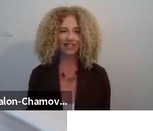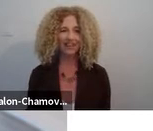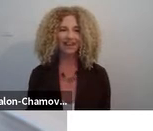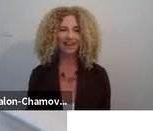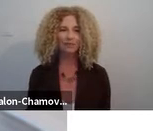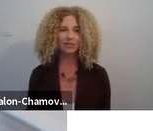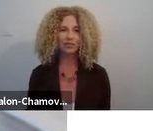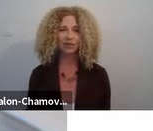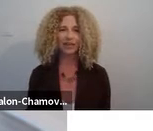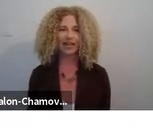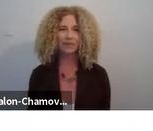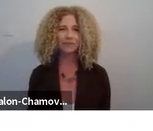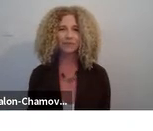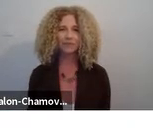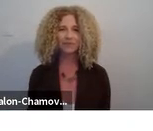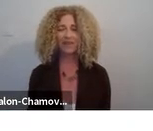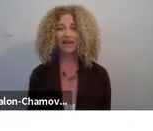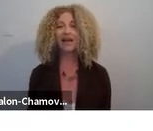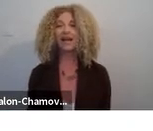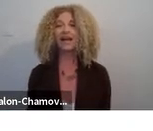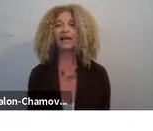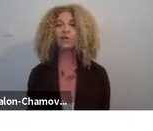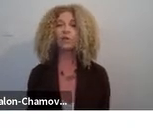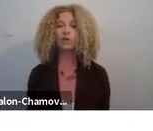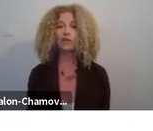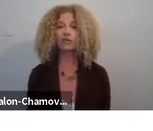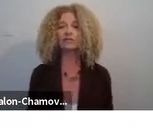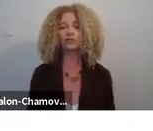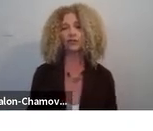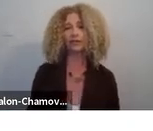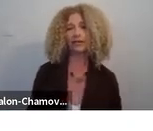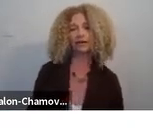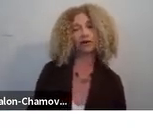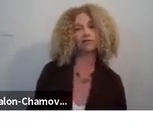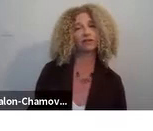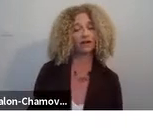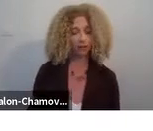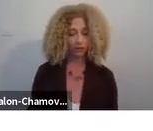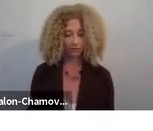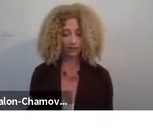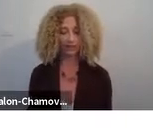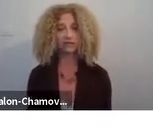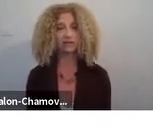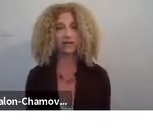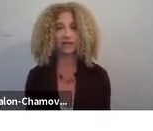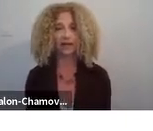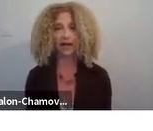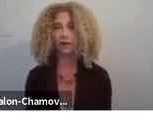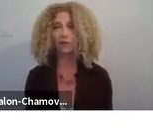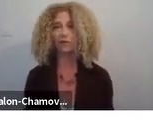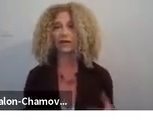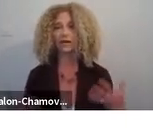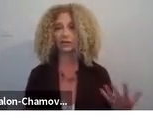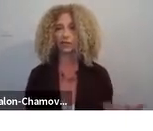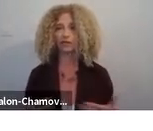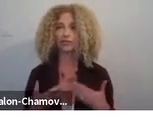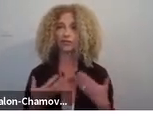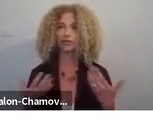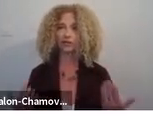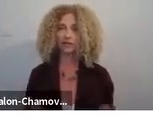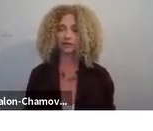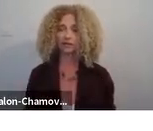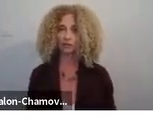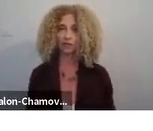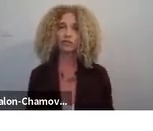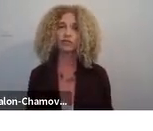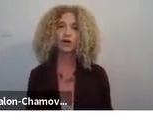project comes into play. And what we've been doing over a couple of years, and now we had a chance to